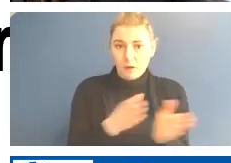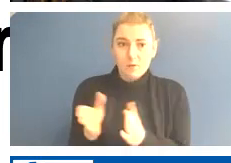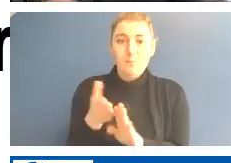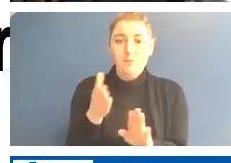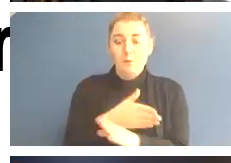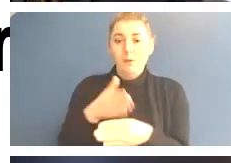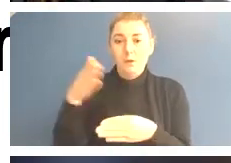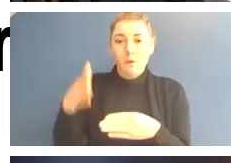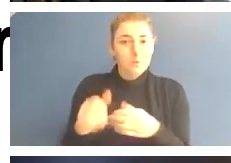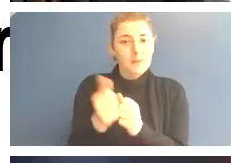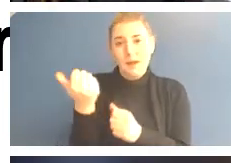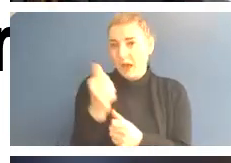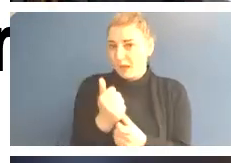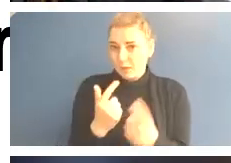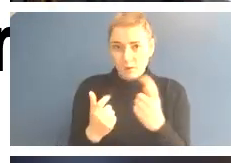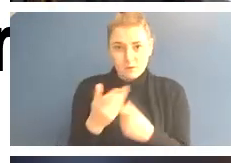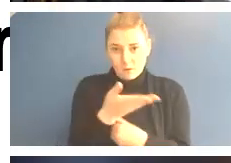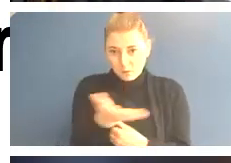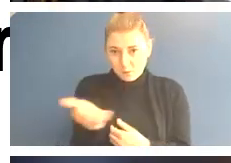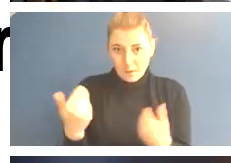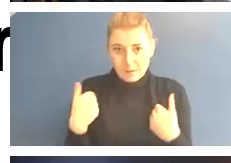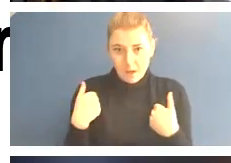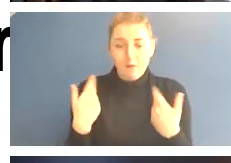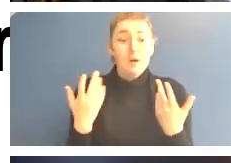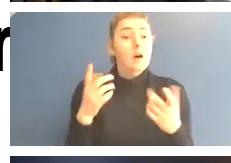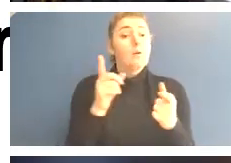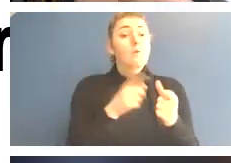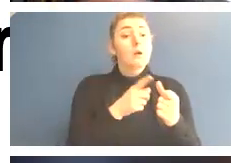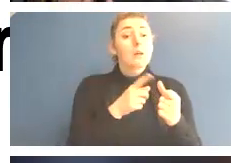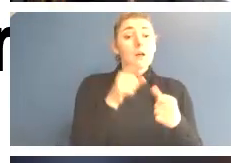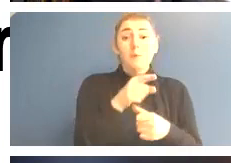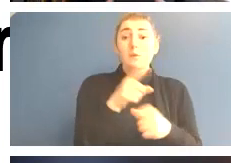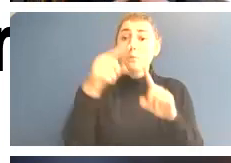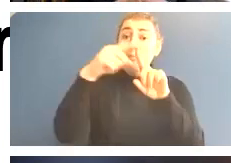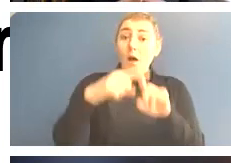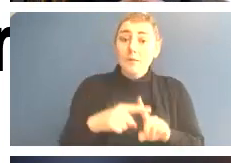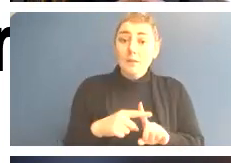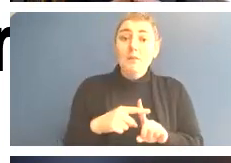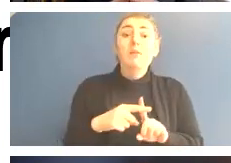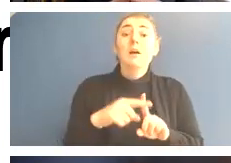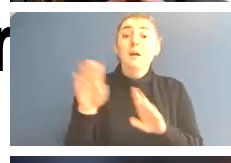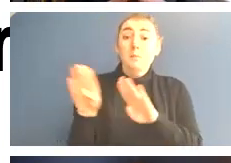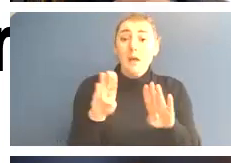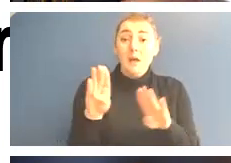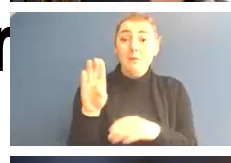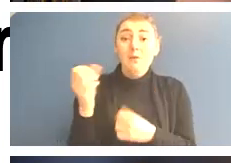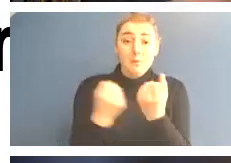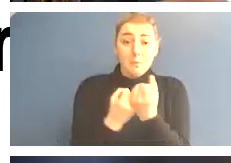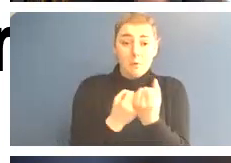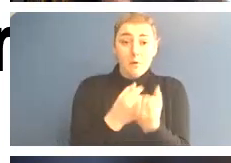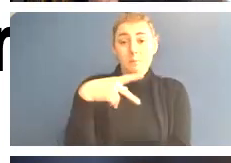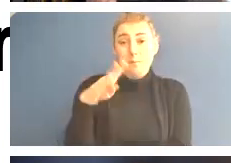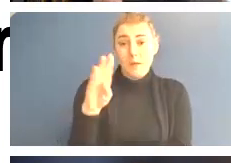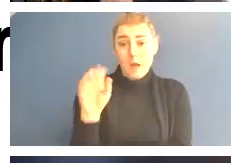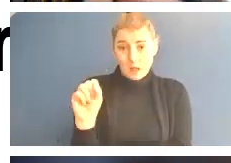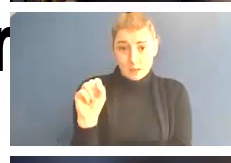any questions that you may have. When it comes to positive behavior support, which often